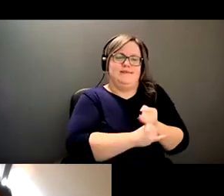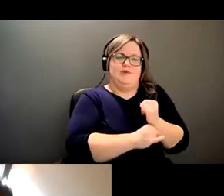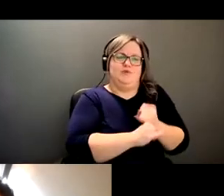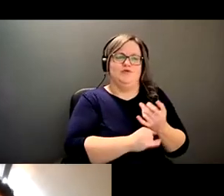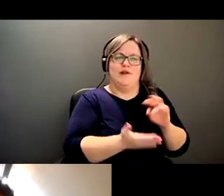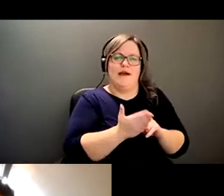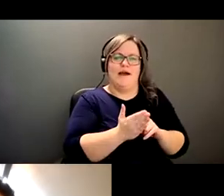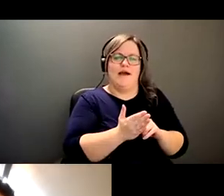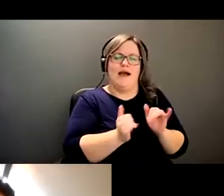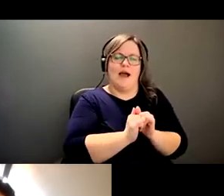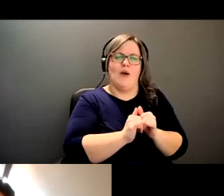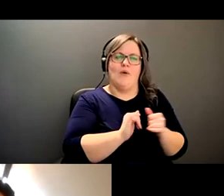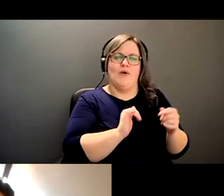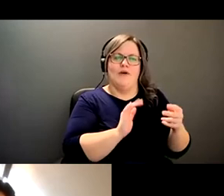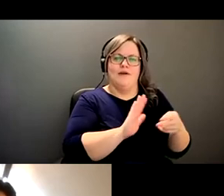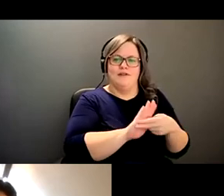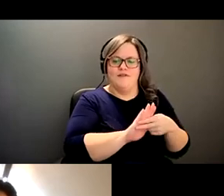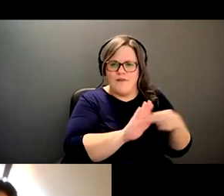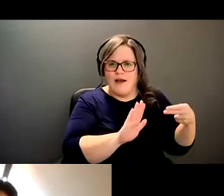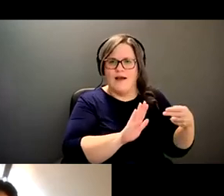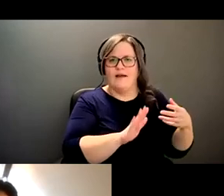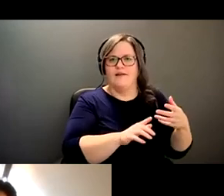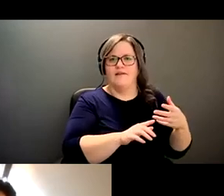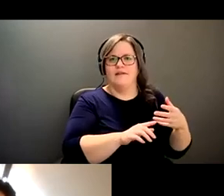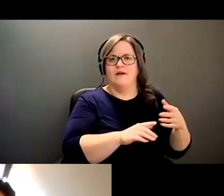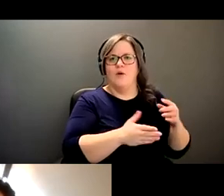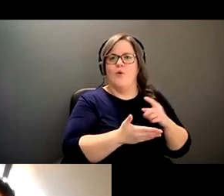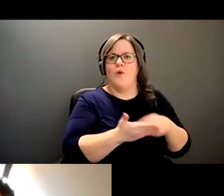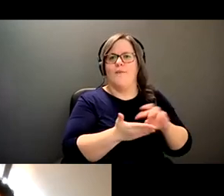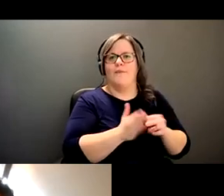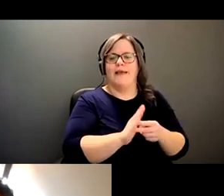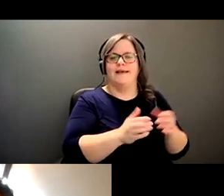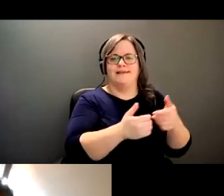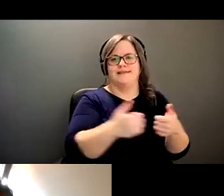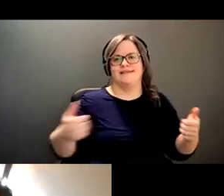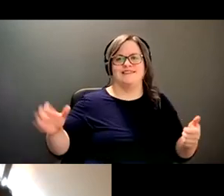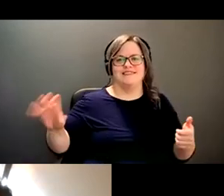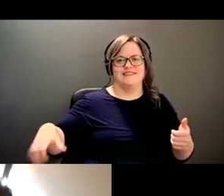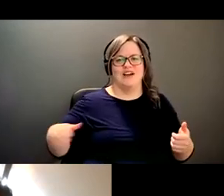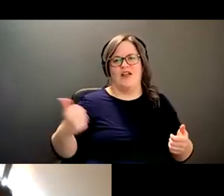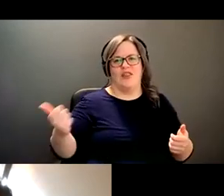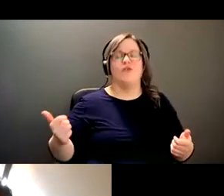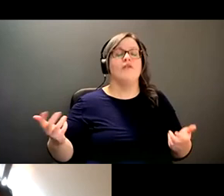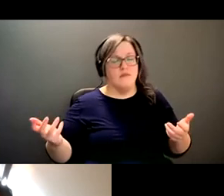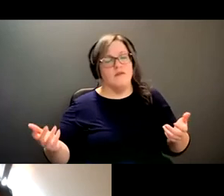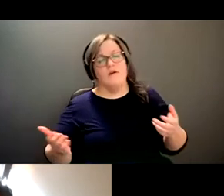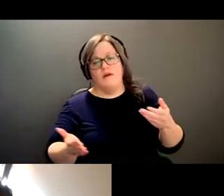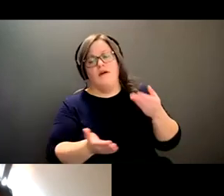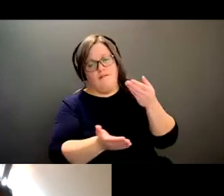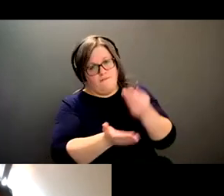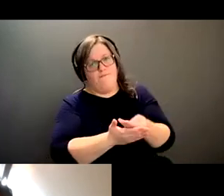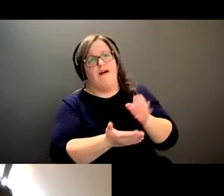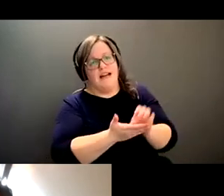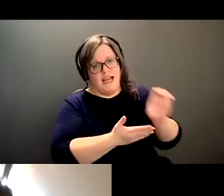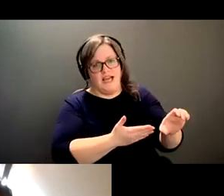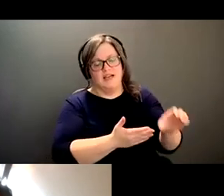define it, or what exists outside of, you know, institutions? And I think funding as well was something that we kind of triangulated as a key